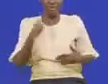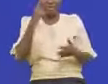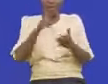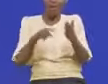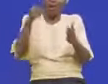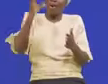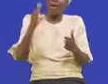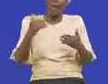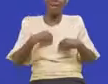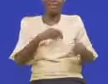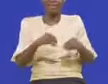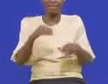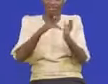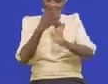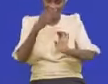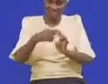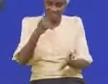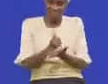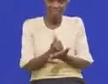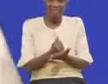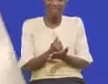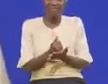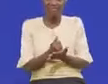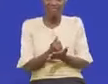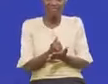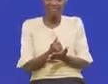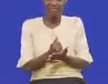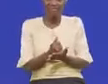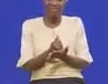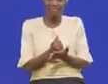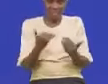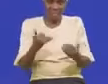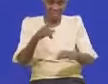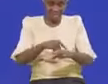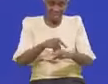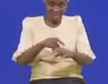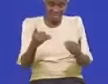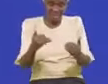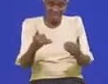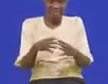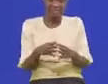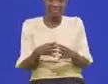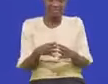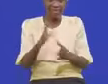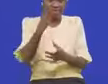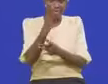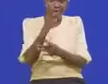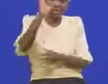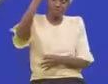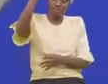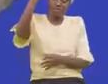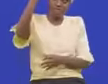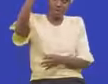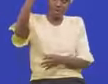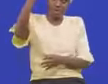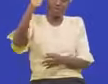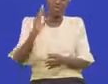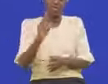E la se. Nui ke mau wona wanko le wona me. Game asulo. Do asi rekare